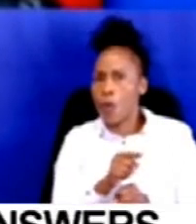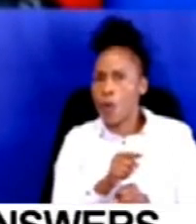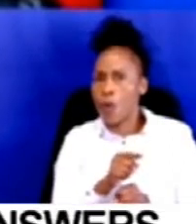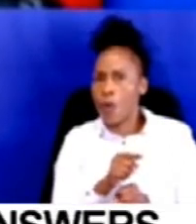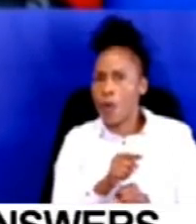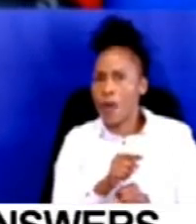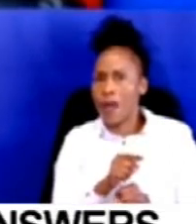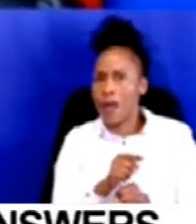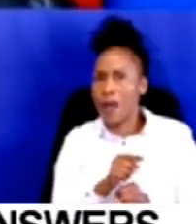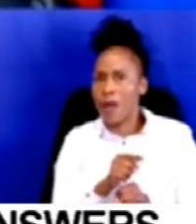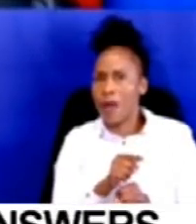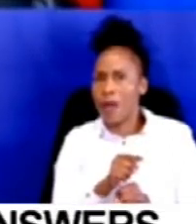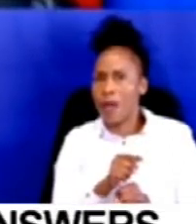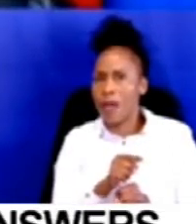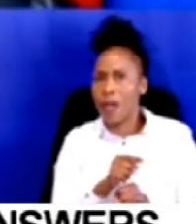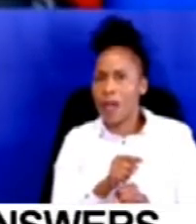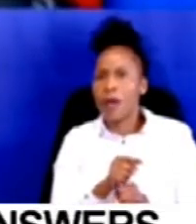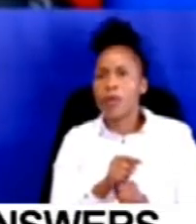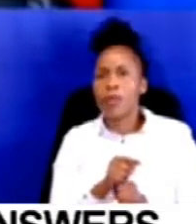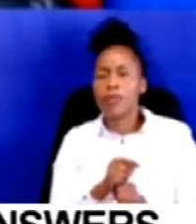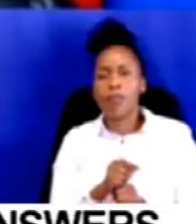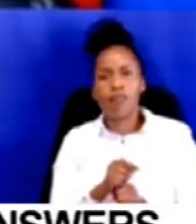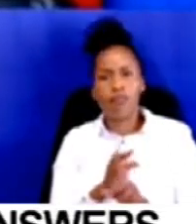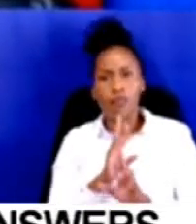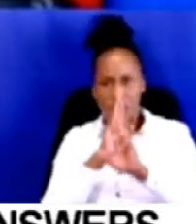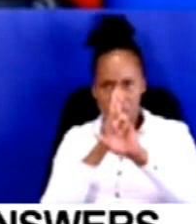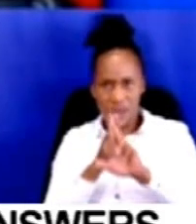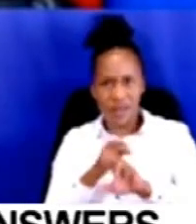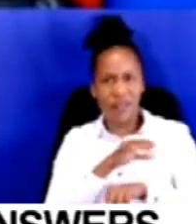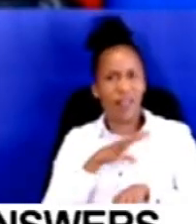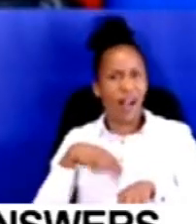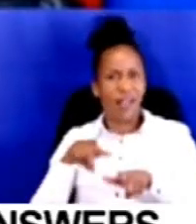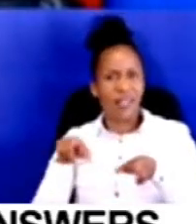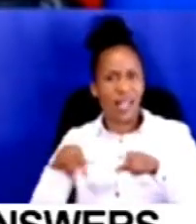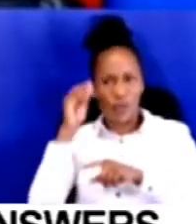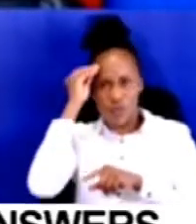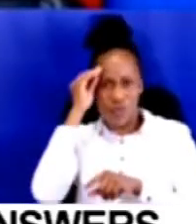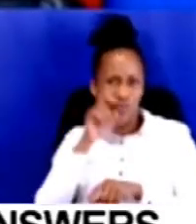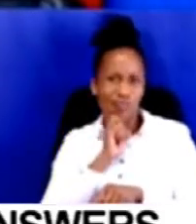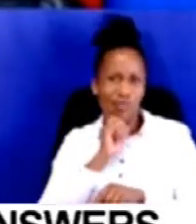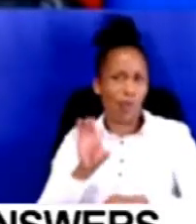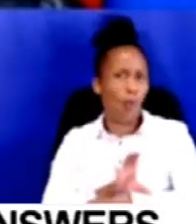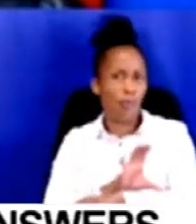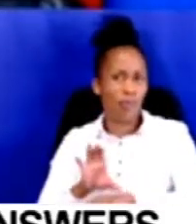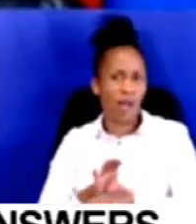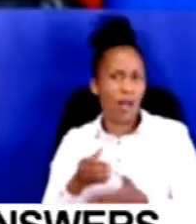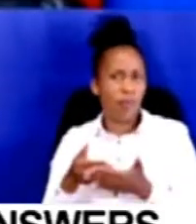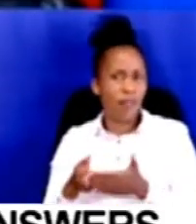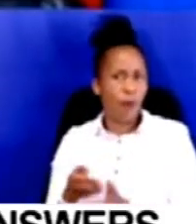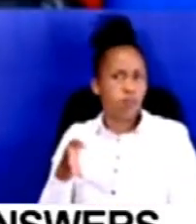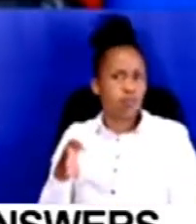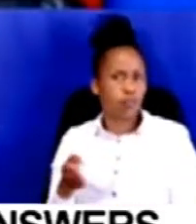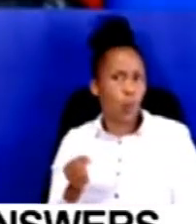a respective councillor to know how to use a computer before